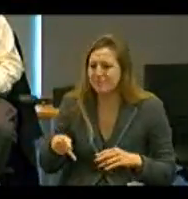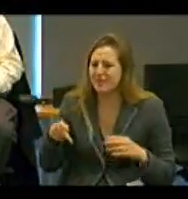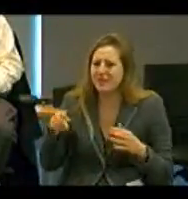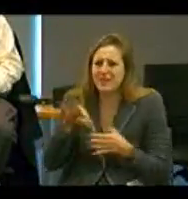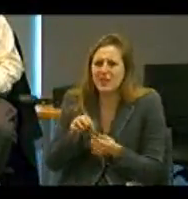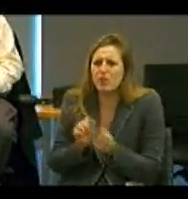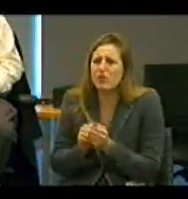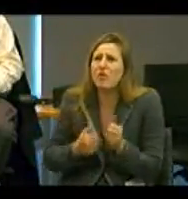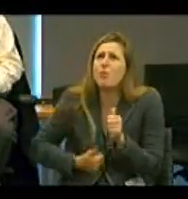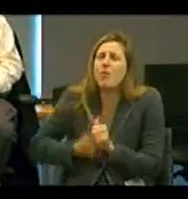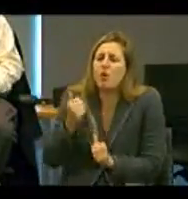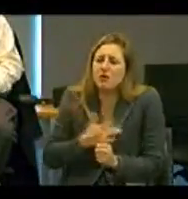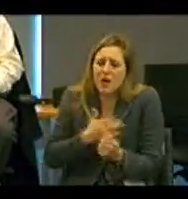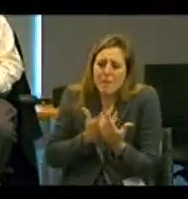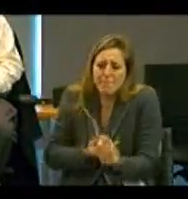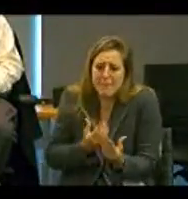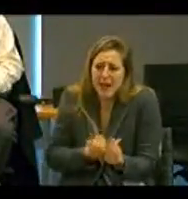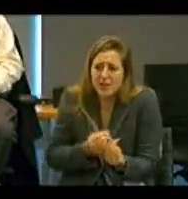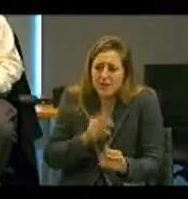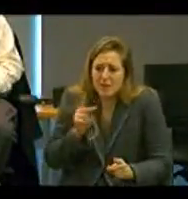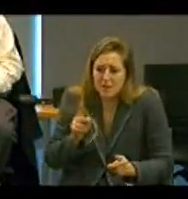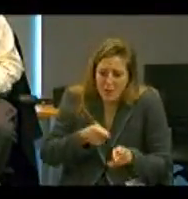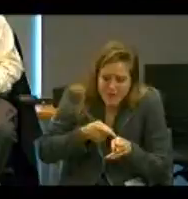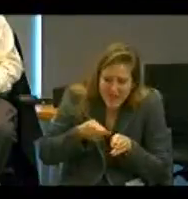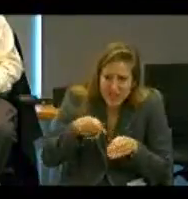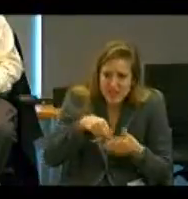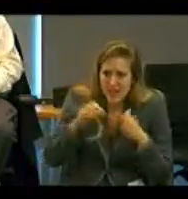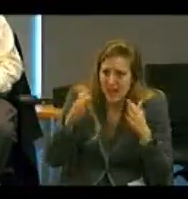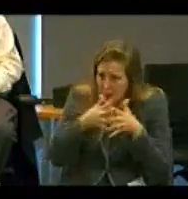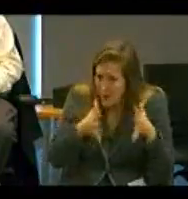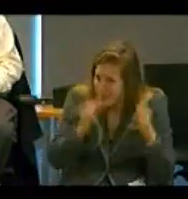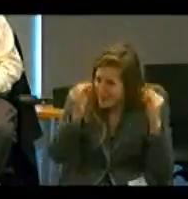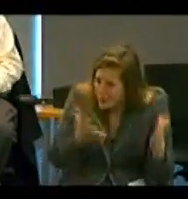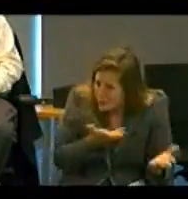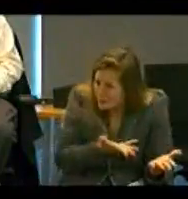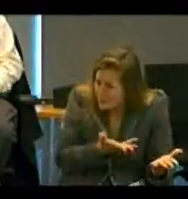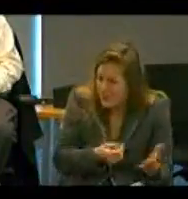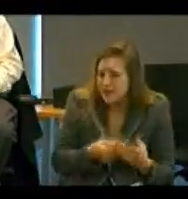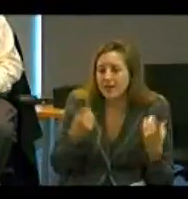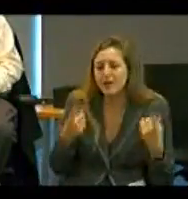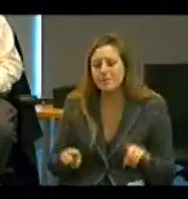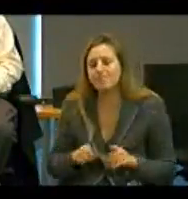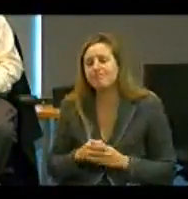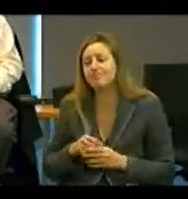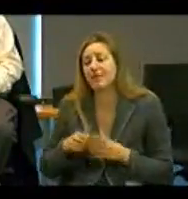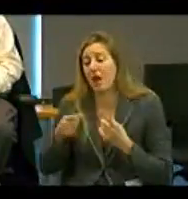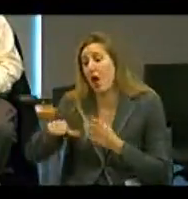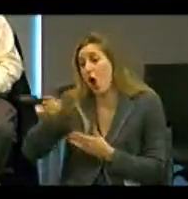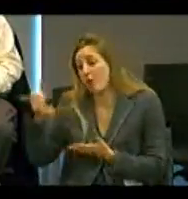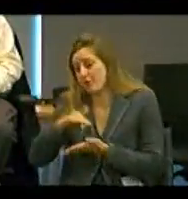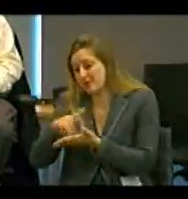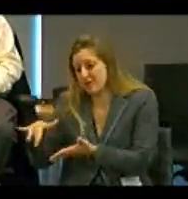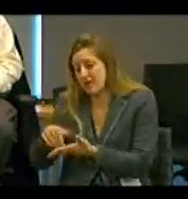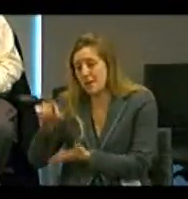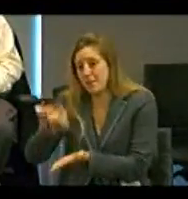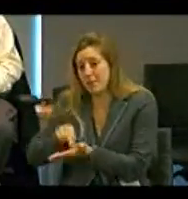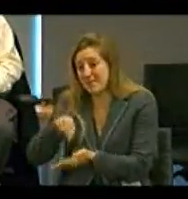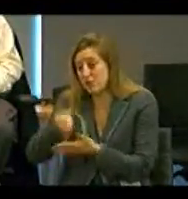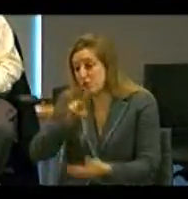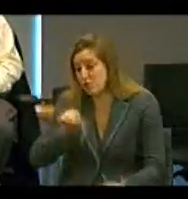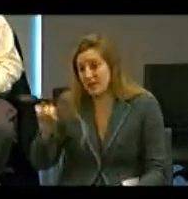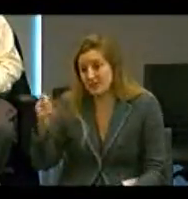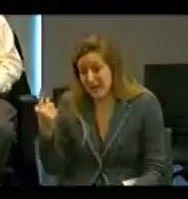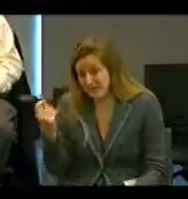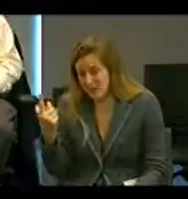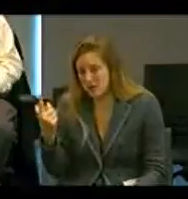America. But the notion that it played some part. Best study of the time, published by Russell Skyba in 2011, found that